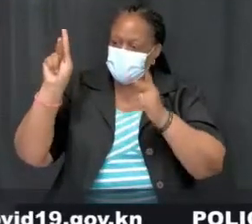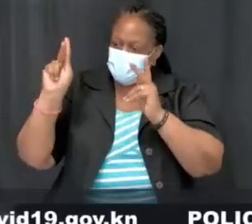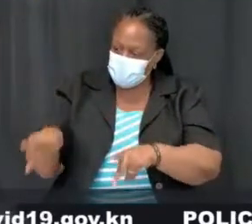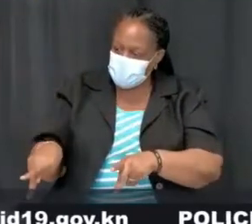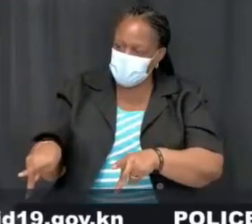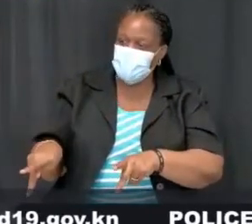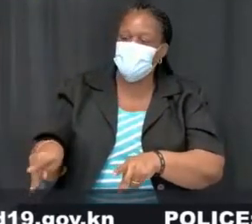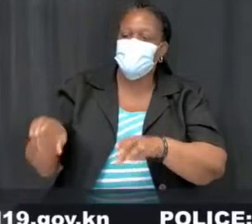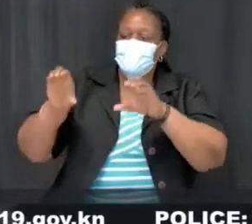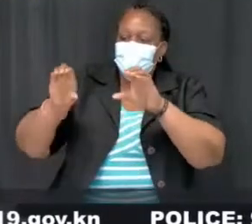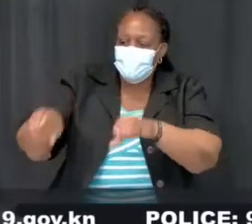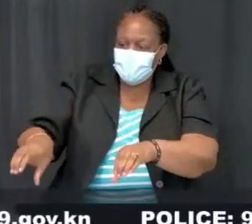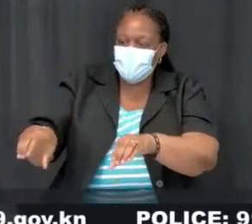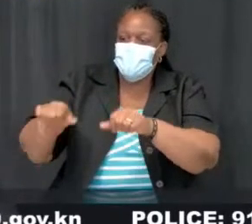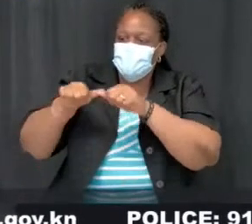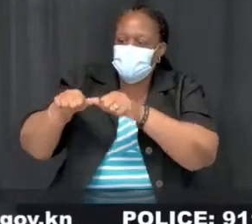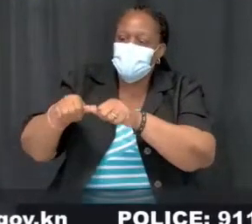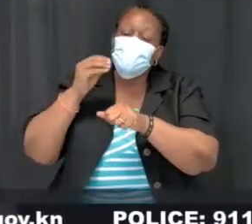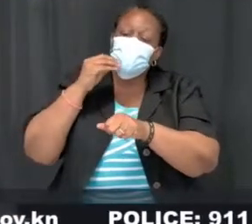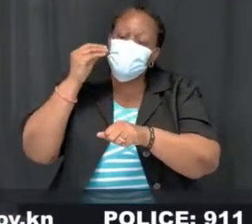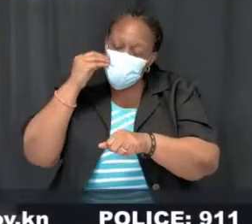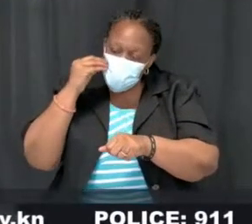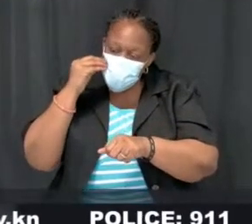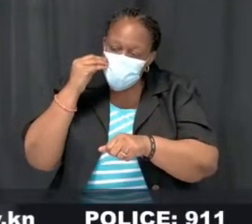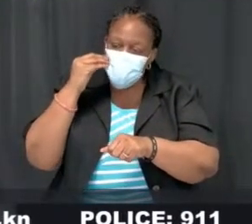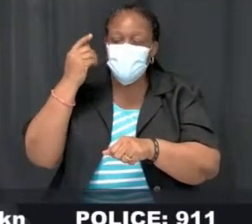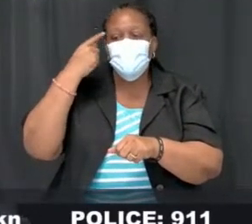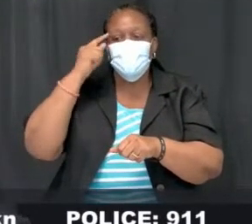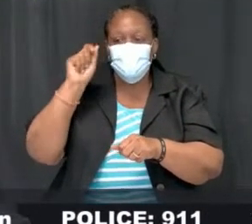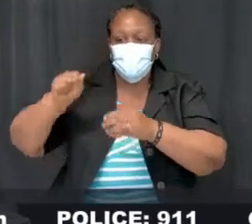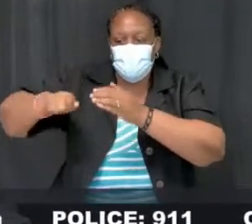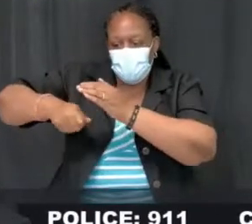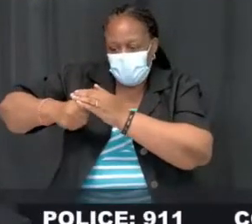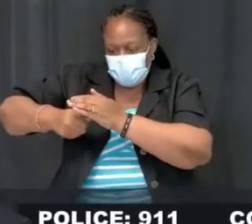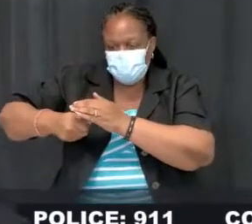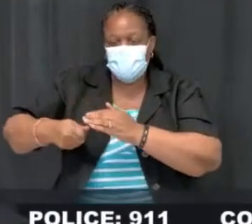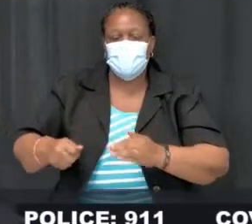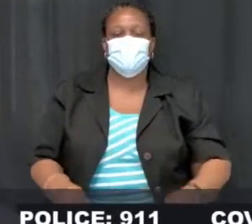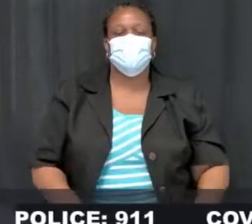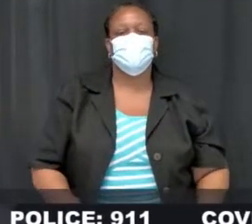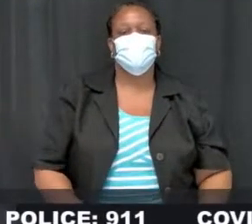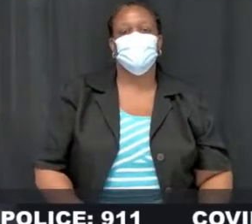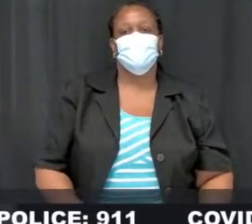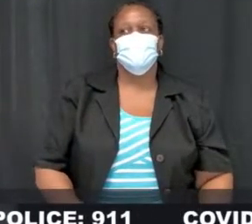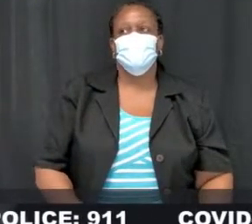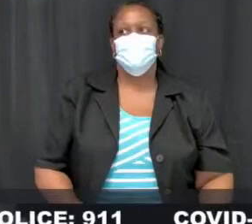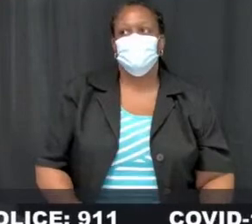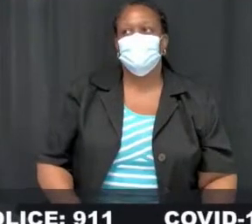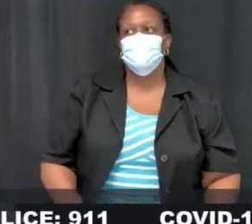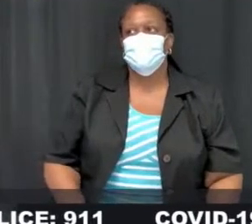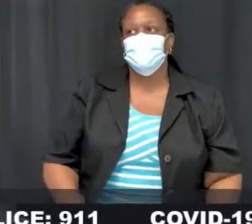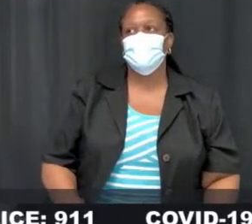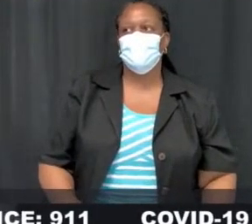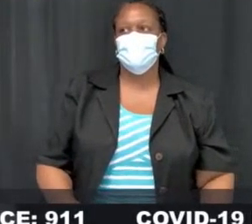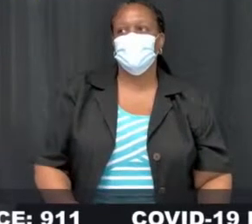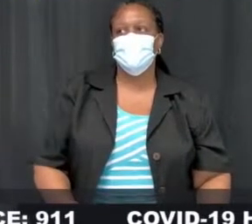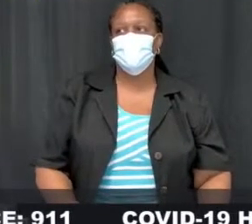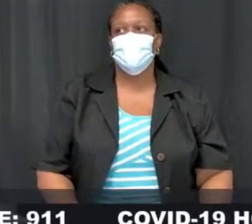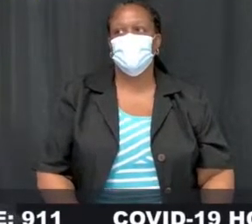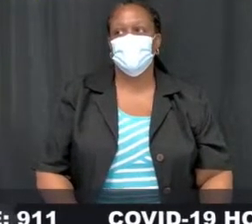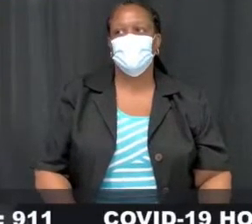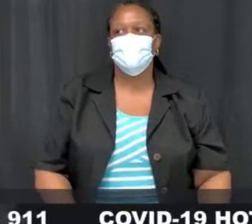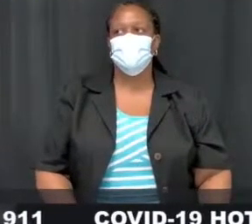review of your application to ensure that you do qualify for home quarantine. And that process has been fully